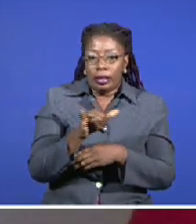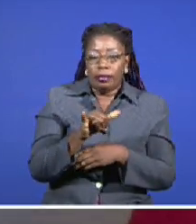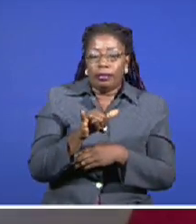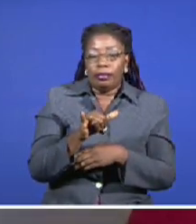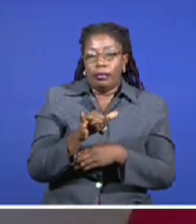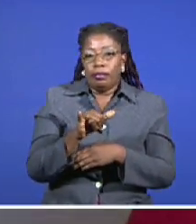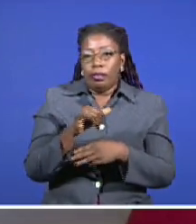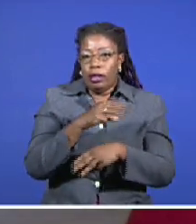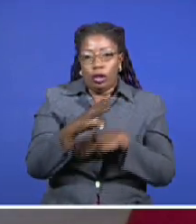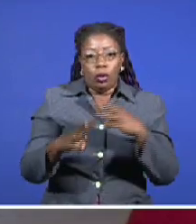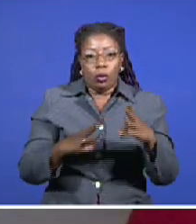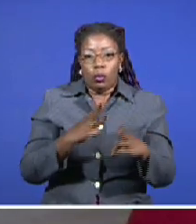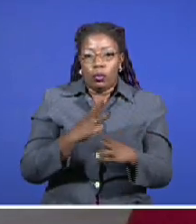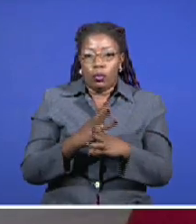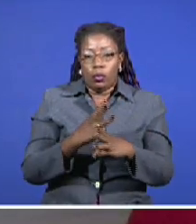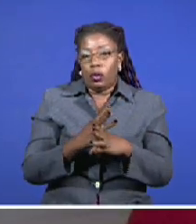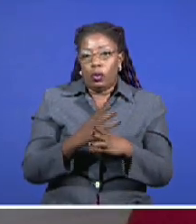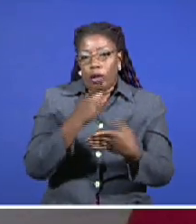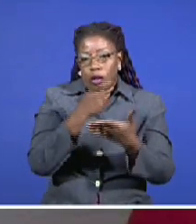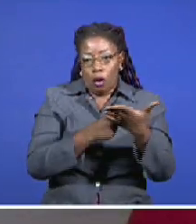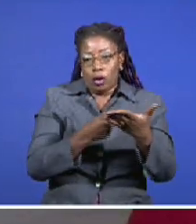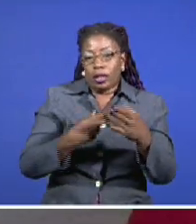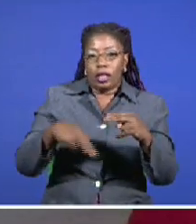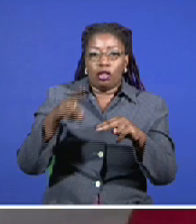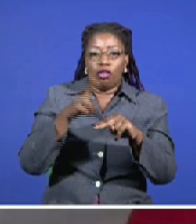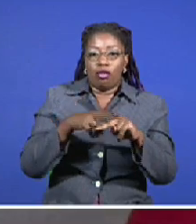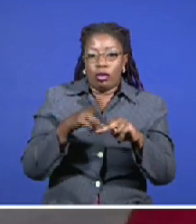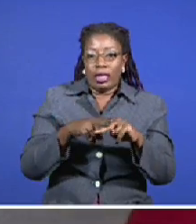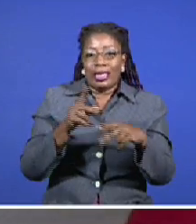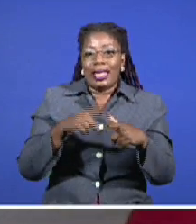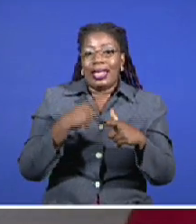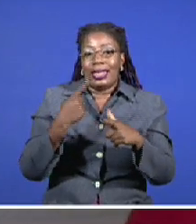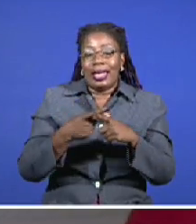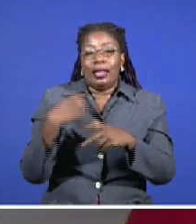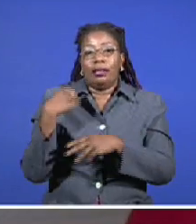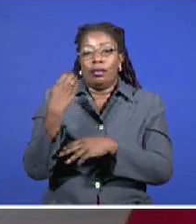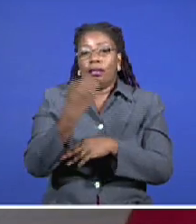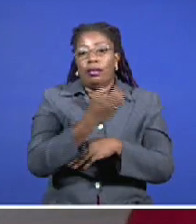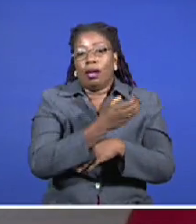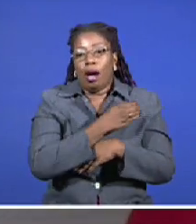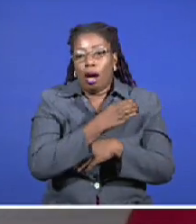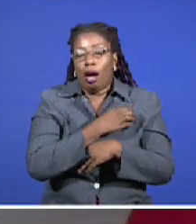the world, when prices goes up, then our